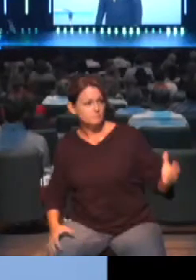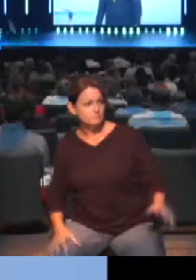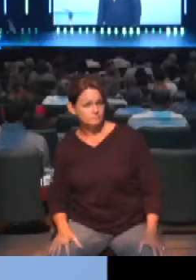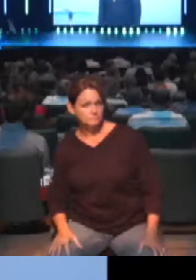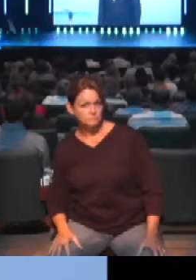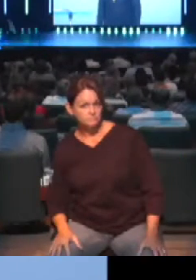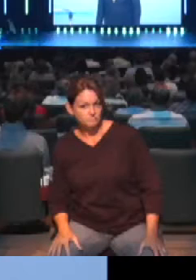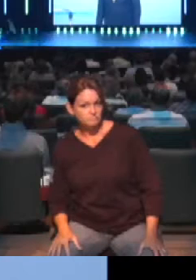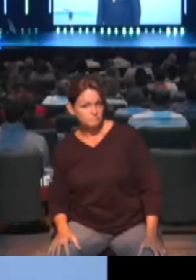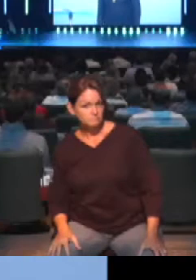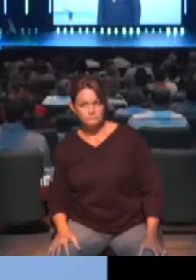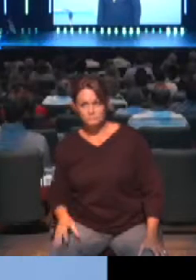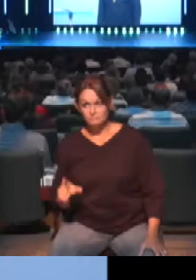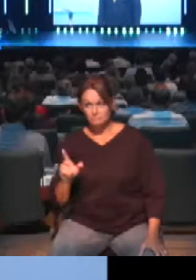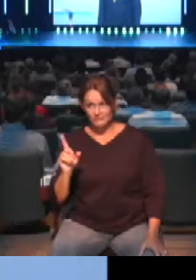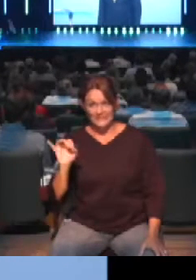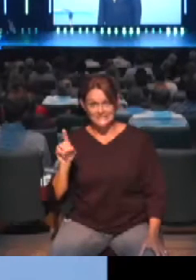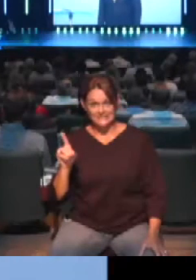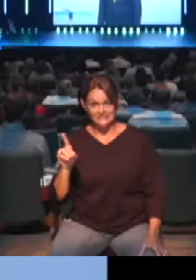And I did.